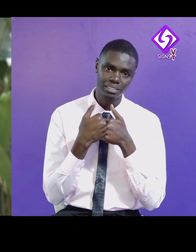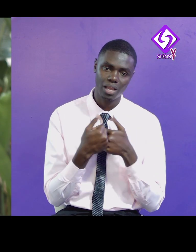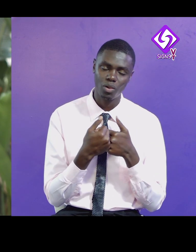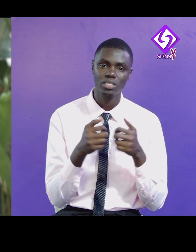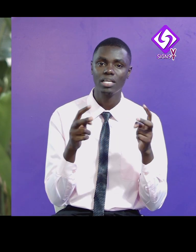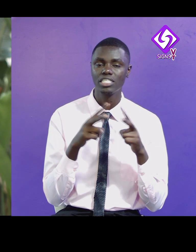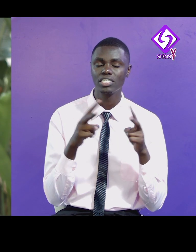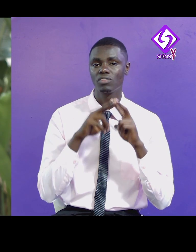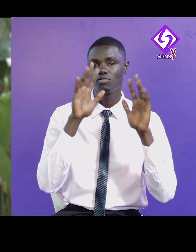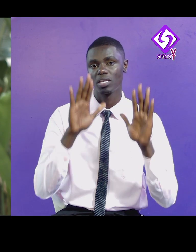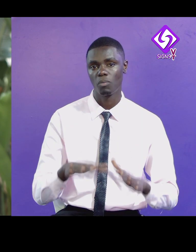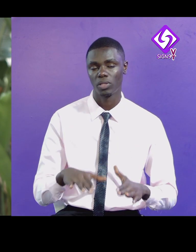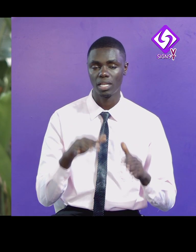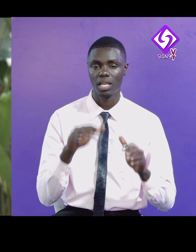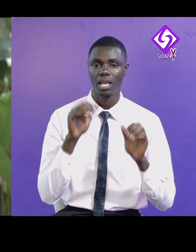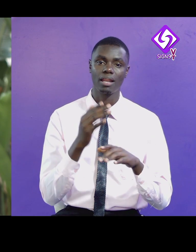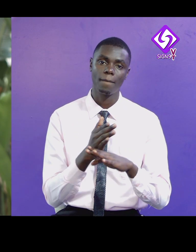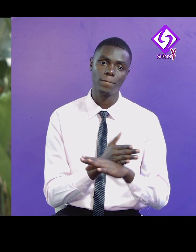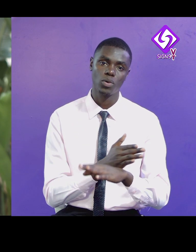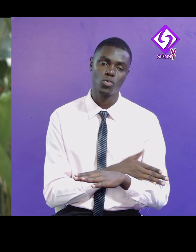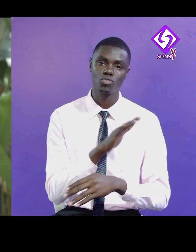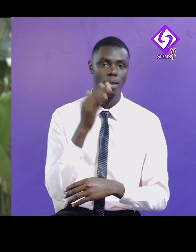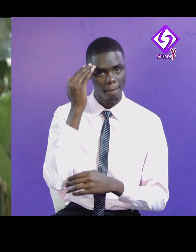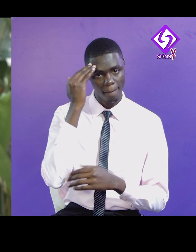struggles can help you probably